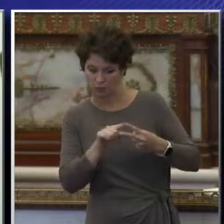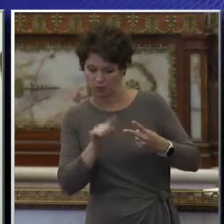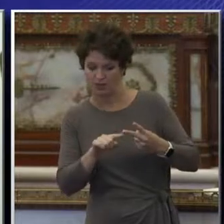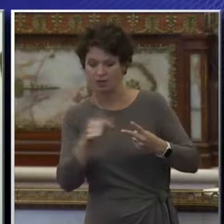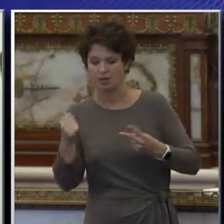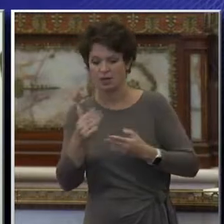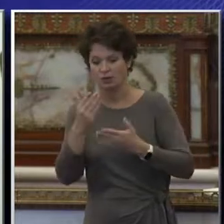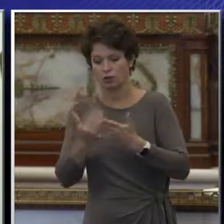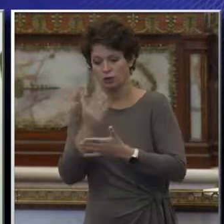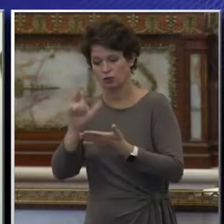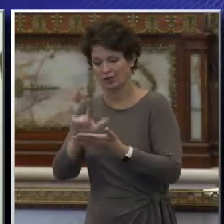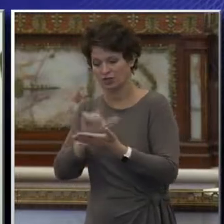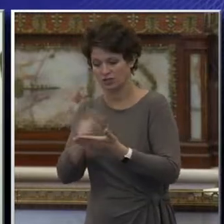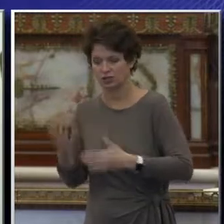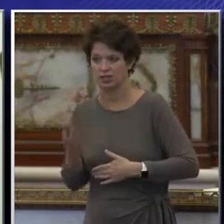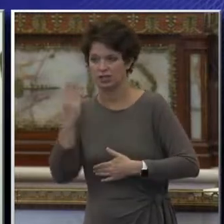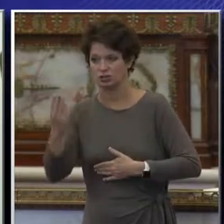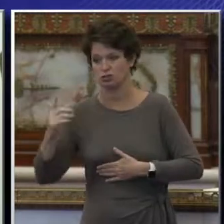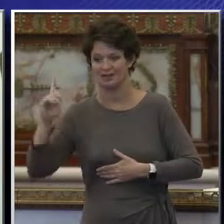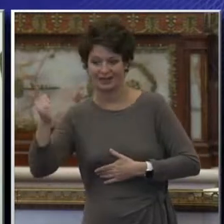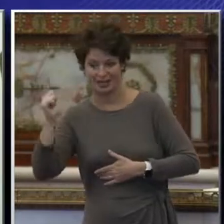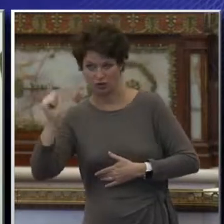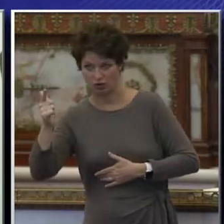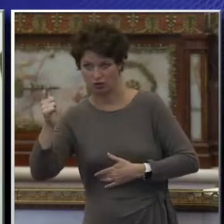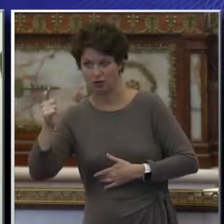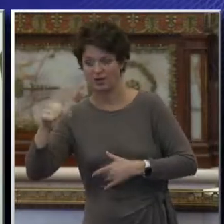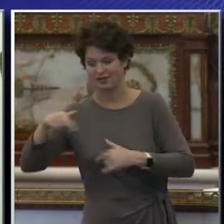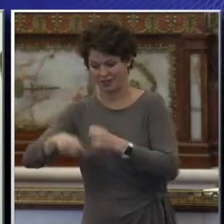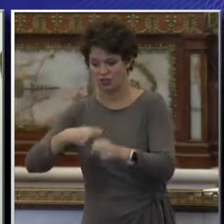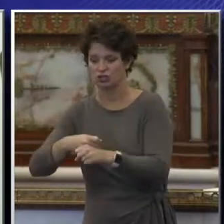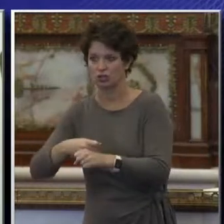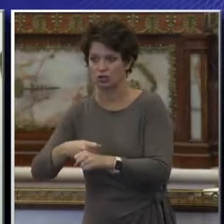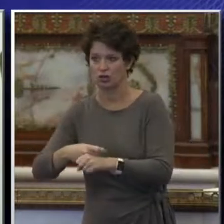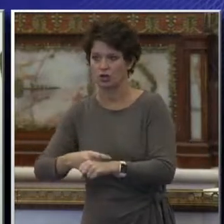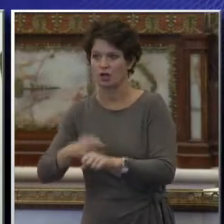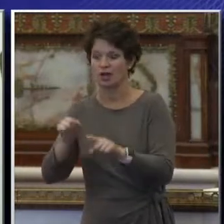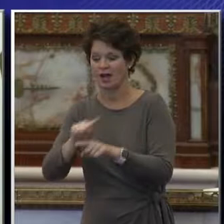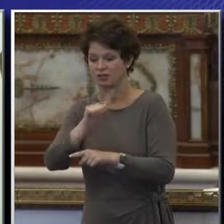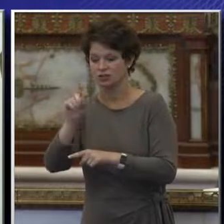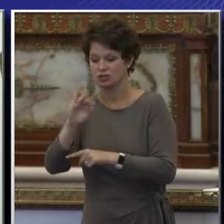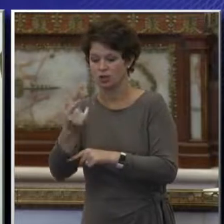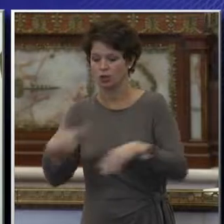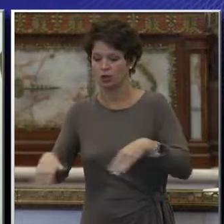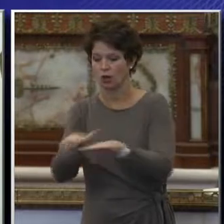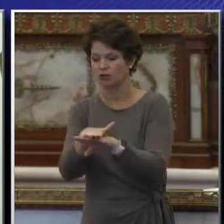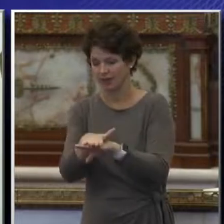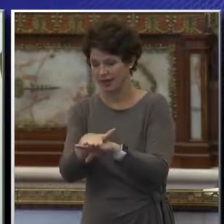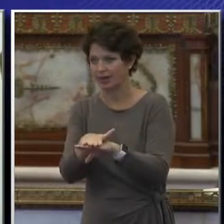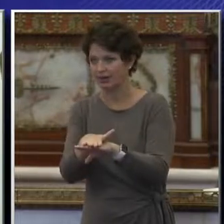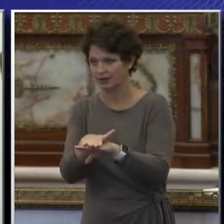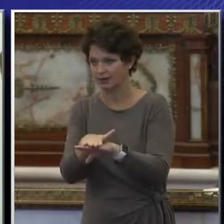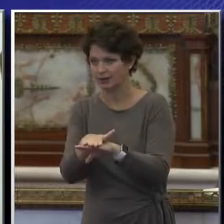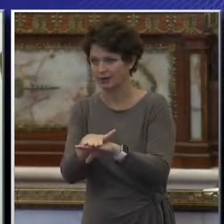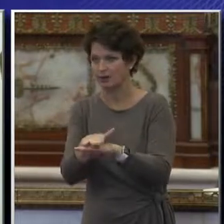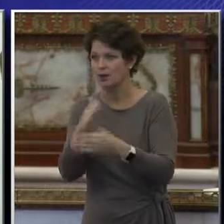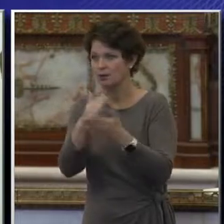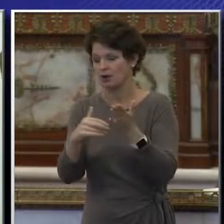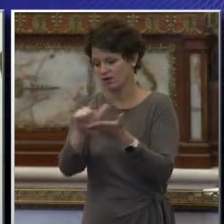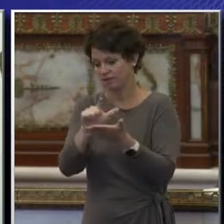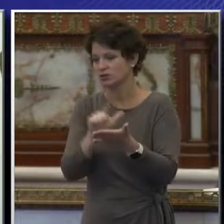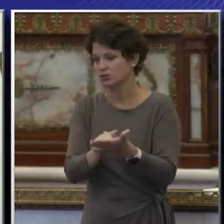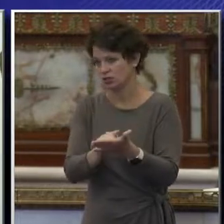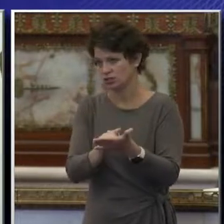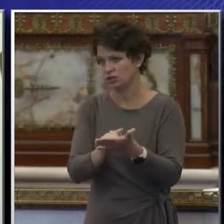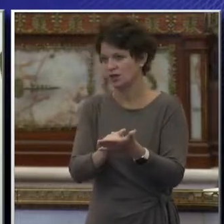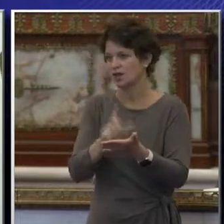of legislation that'll be introduced at a later point this year. That's a zoning overlay piece of legislation, which